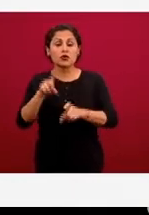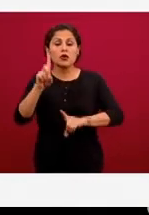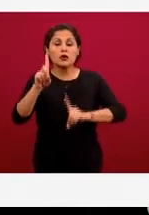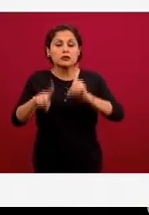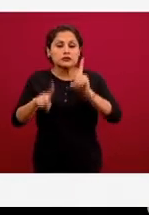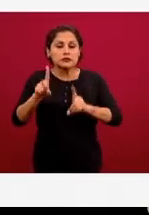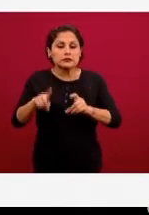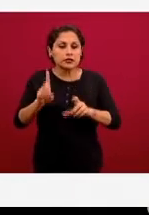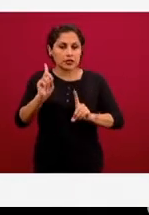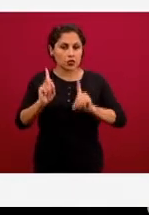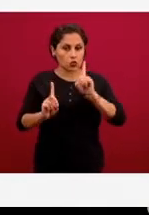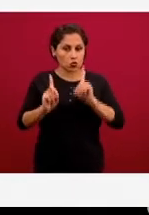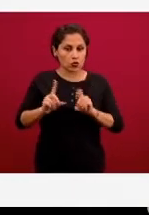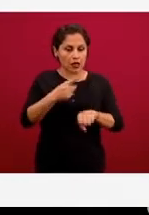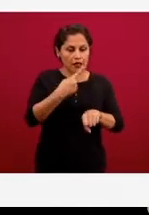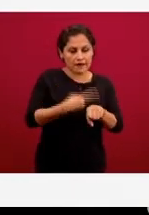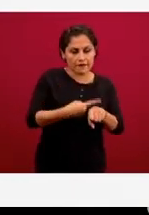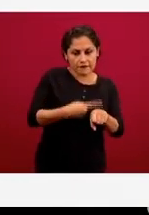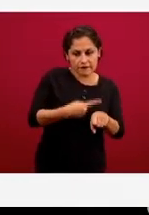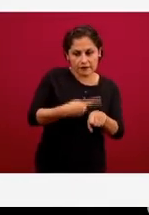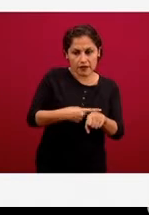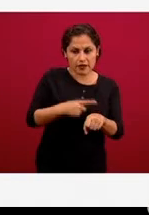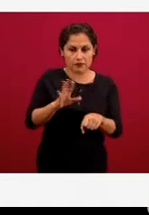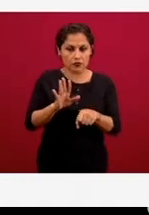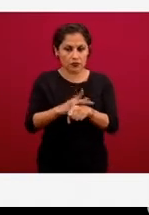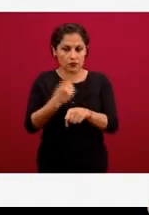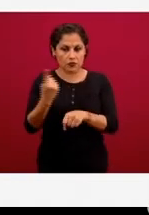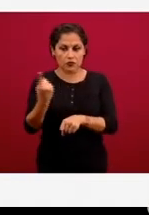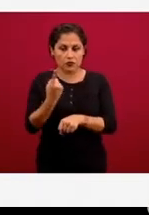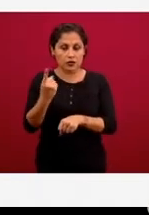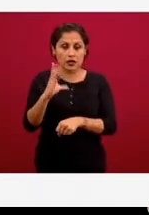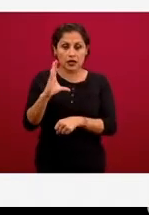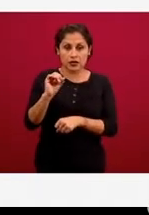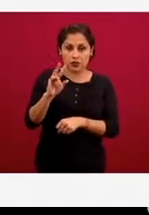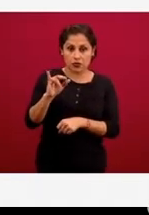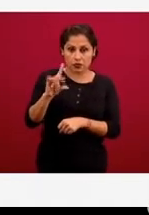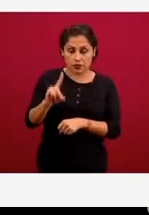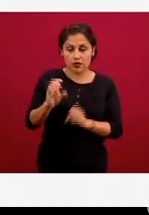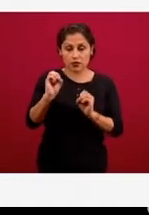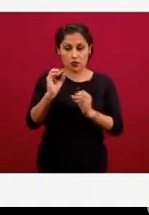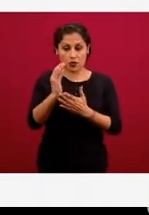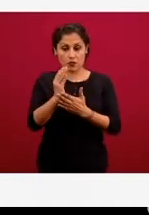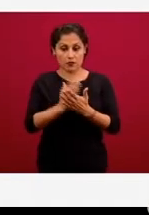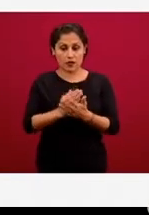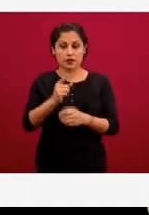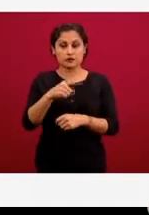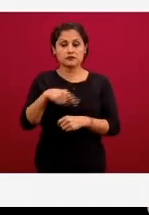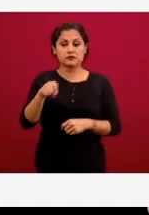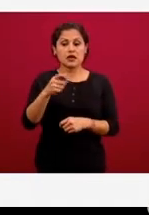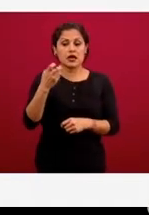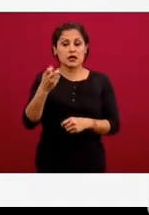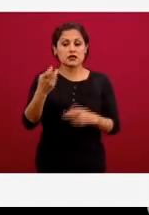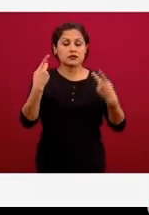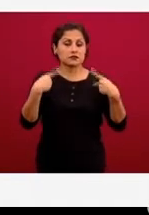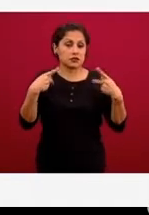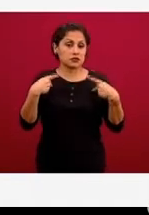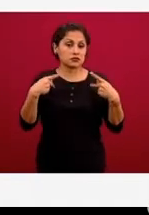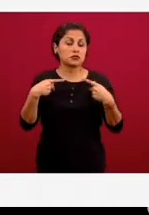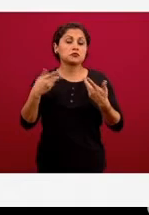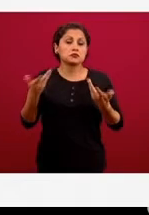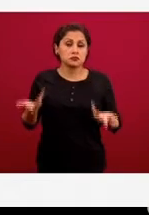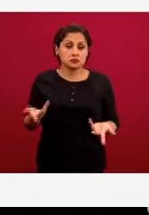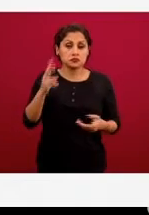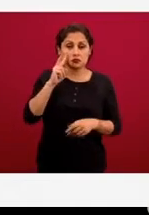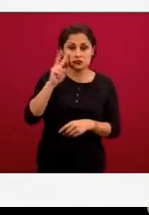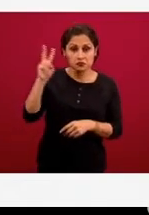confirmation that those were confirmed COVID cases, but the blue bar does represent the confirmed